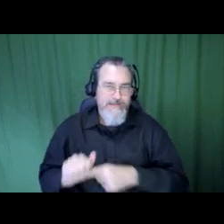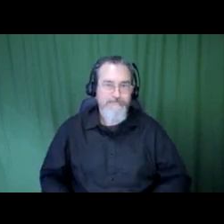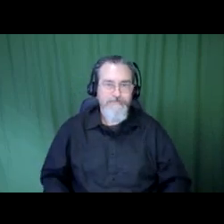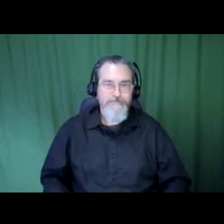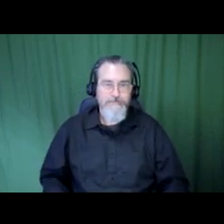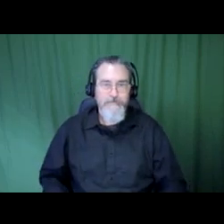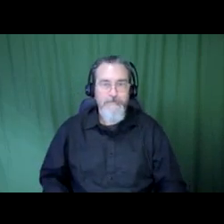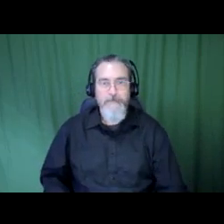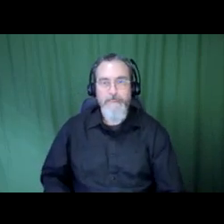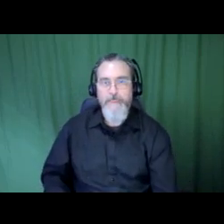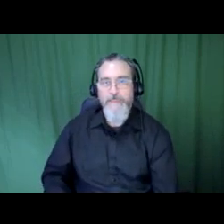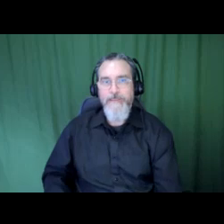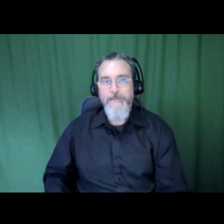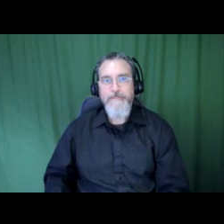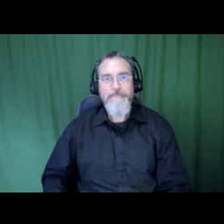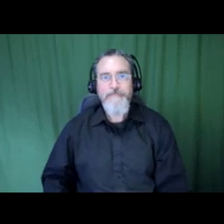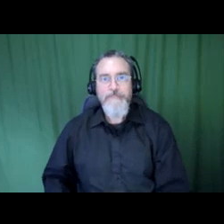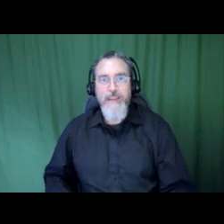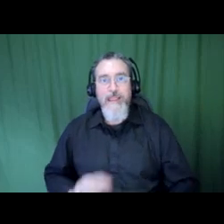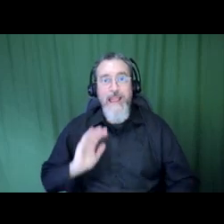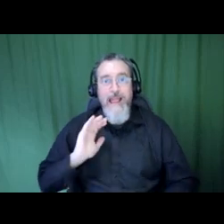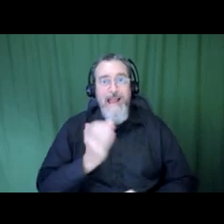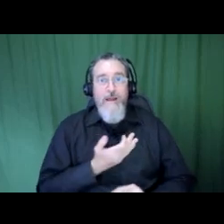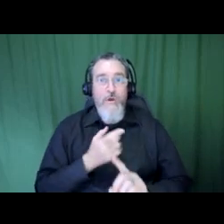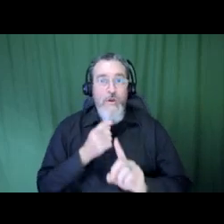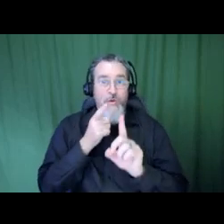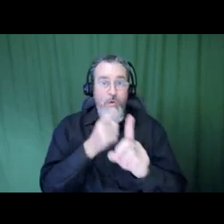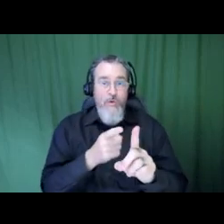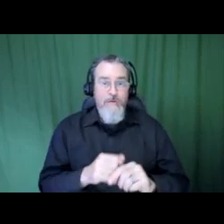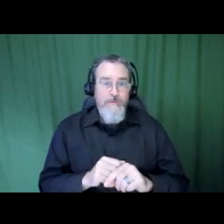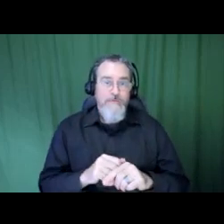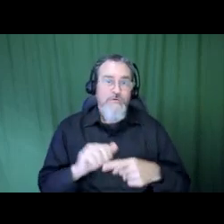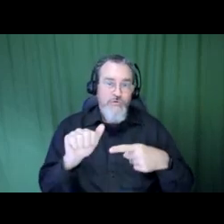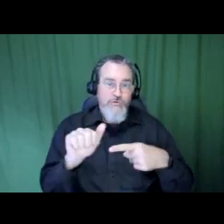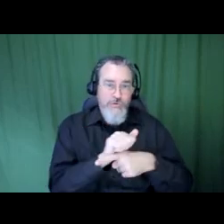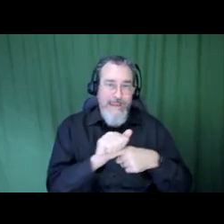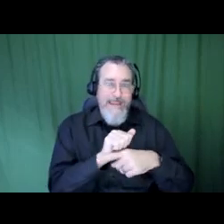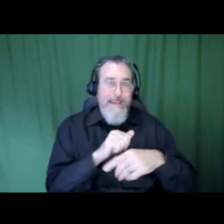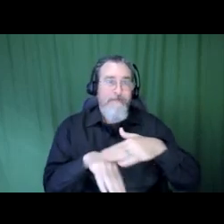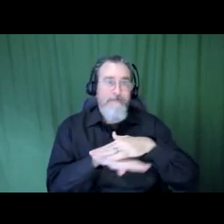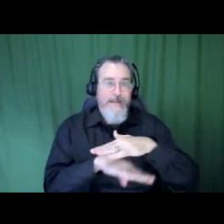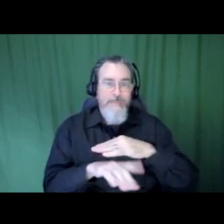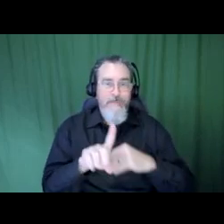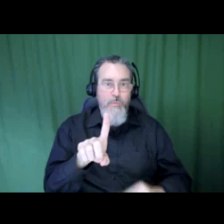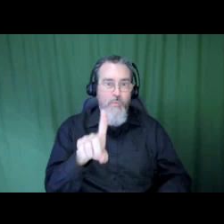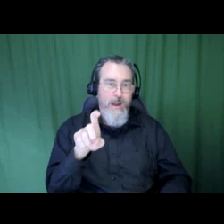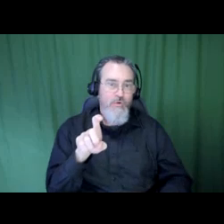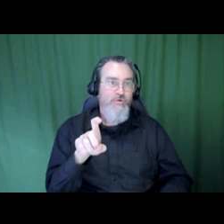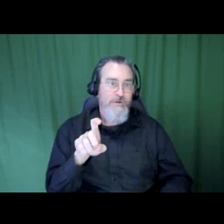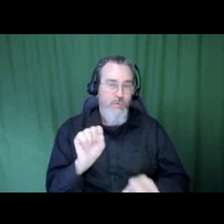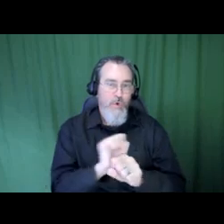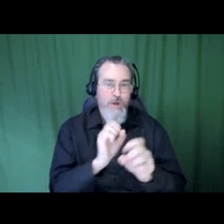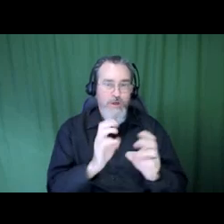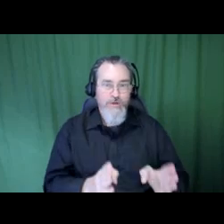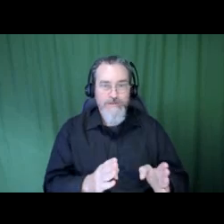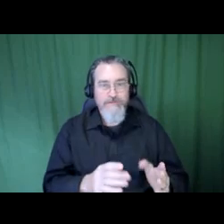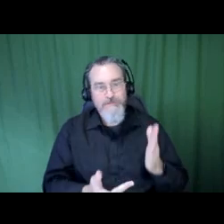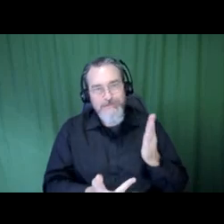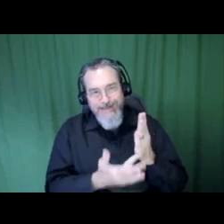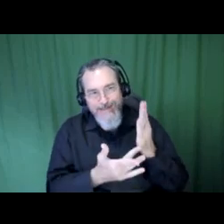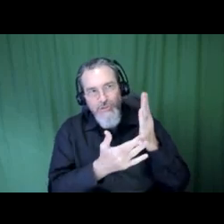So what is our goal? Our goal is to train at least 100 climate-ready workers, including technicians, scientists, and